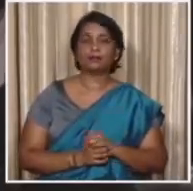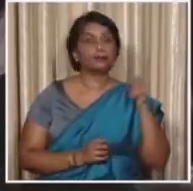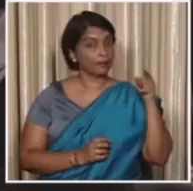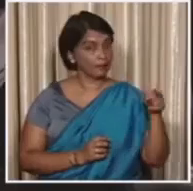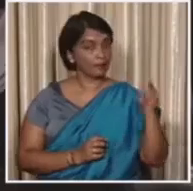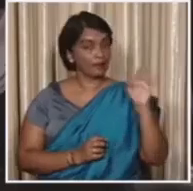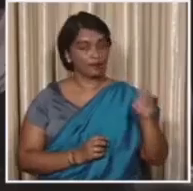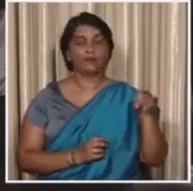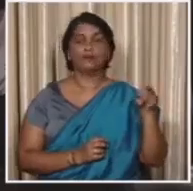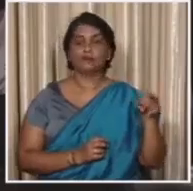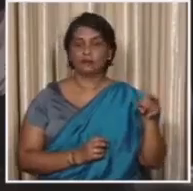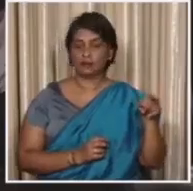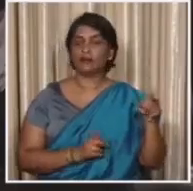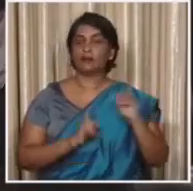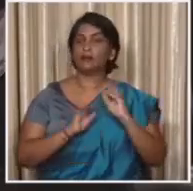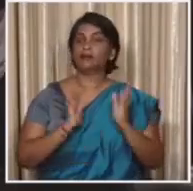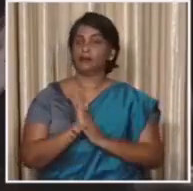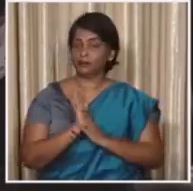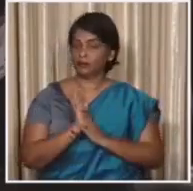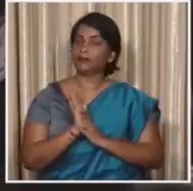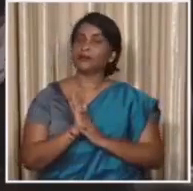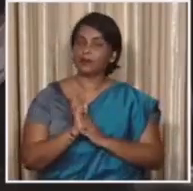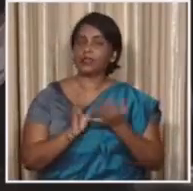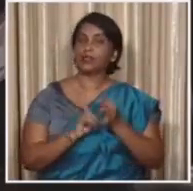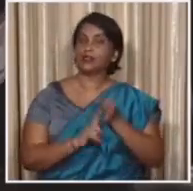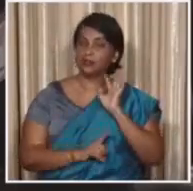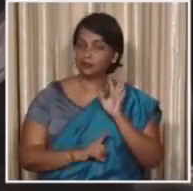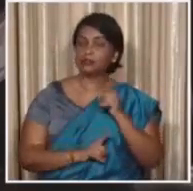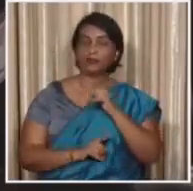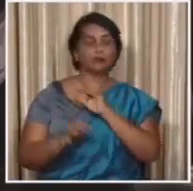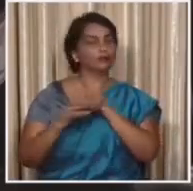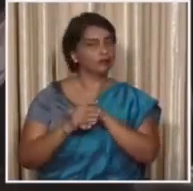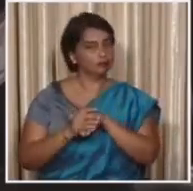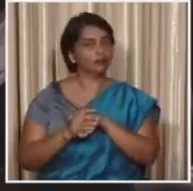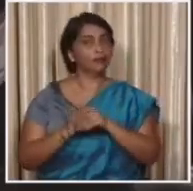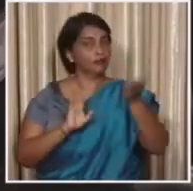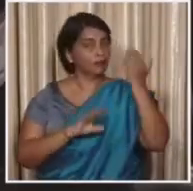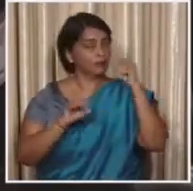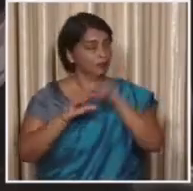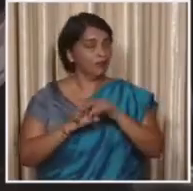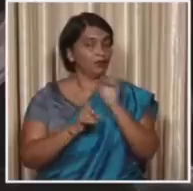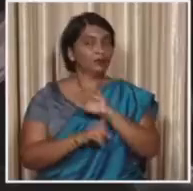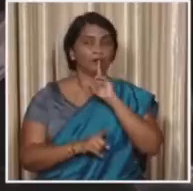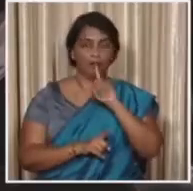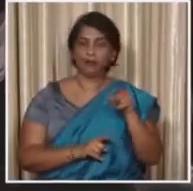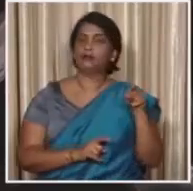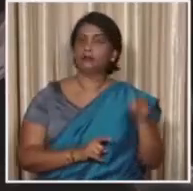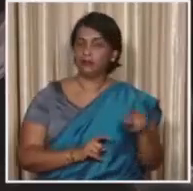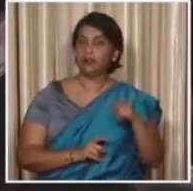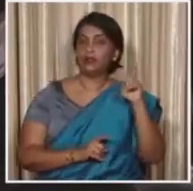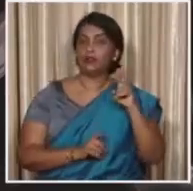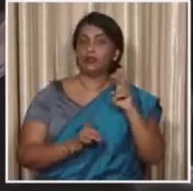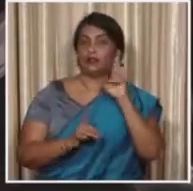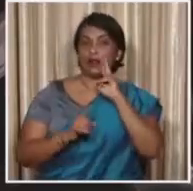we called him Ranil Rajapaksa for a good reason. Now, when he is ending his term as President, he is